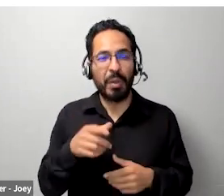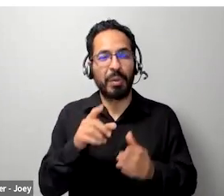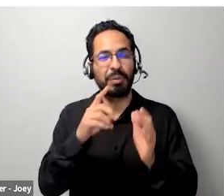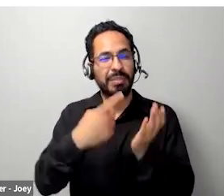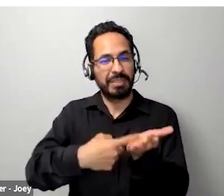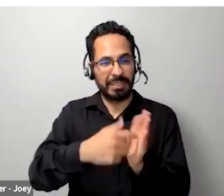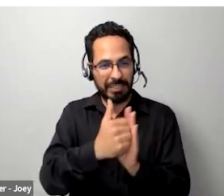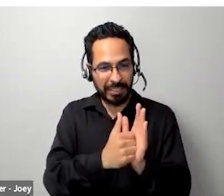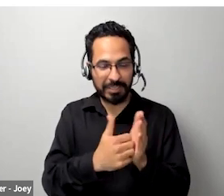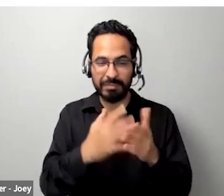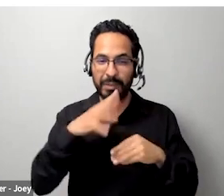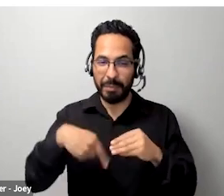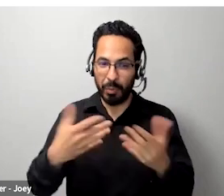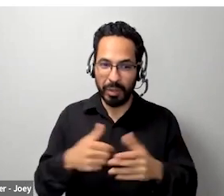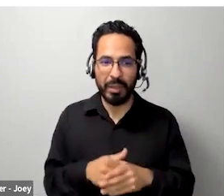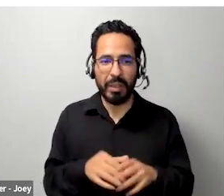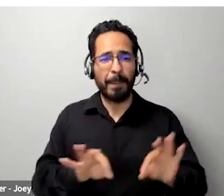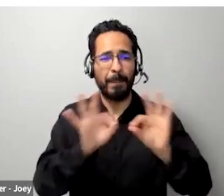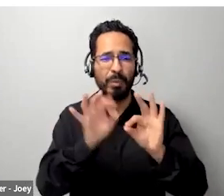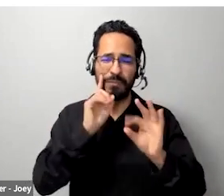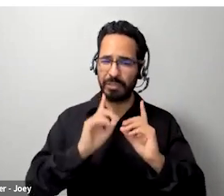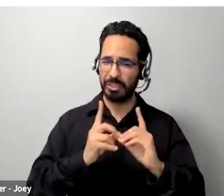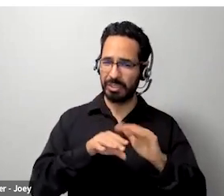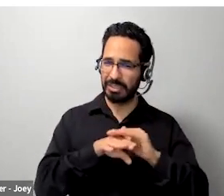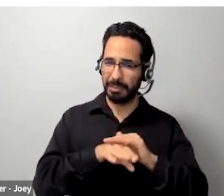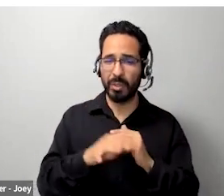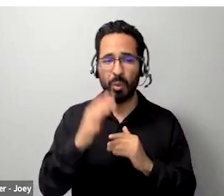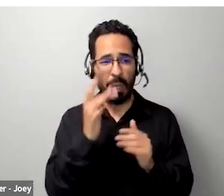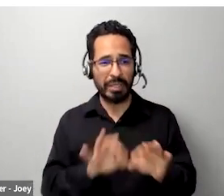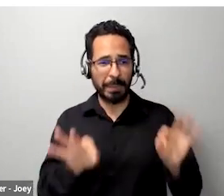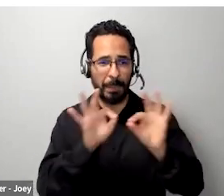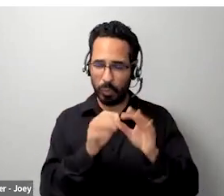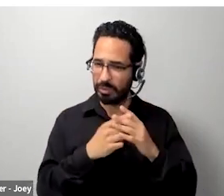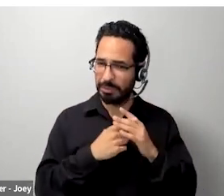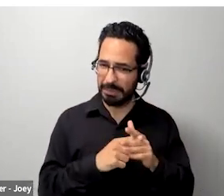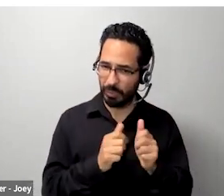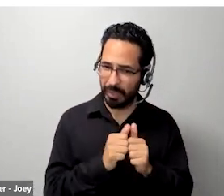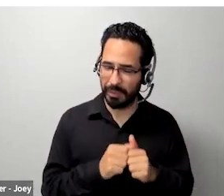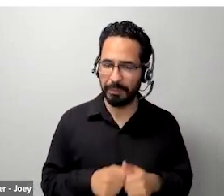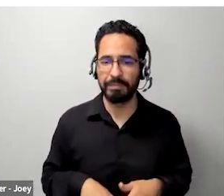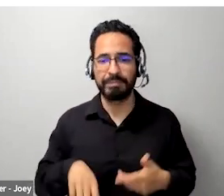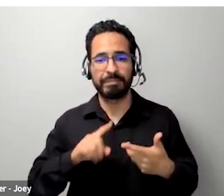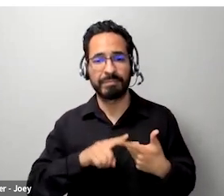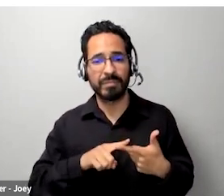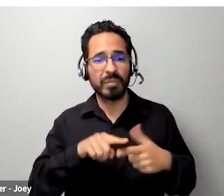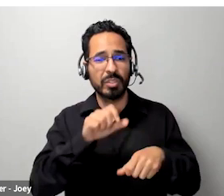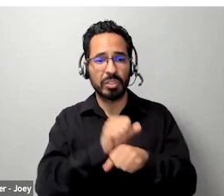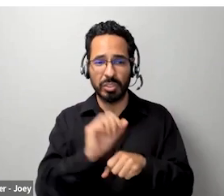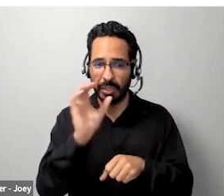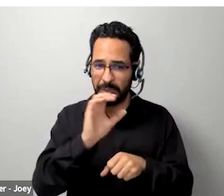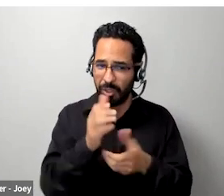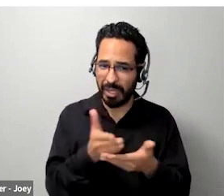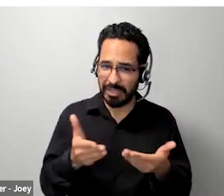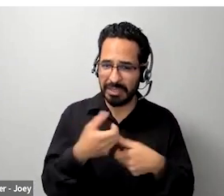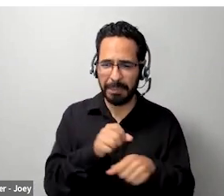today? Importance of digital accessibility, why it's important to begin with. Job seeker assets to make